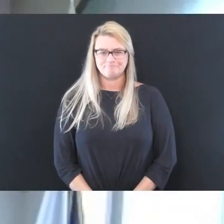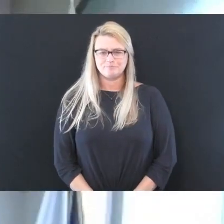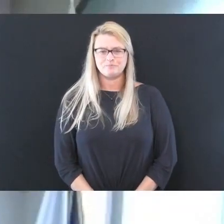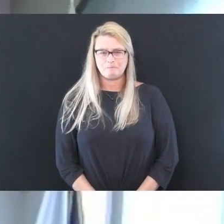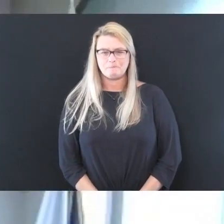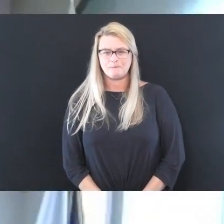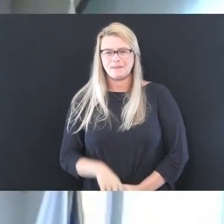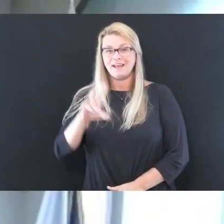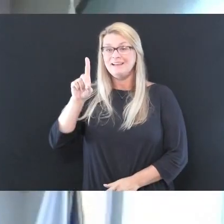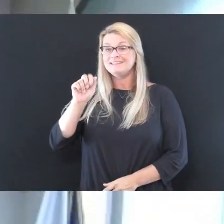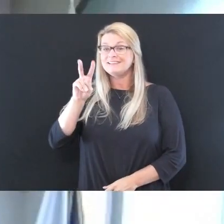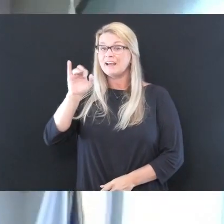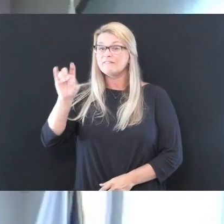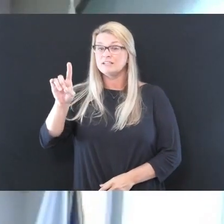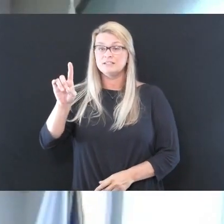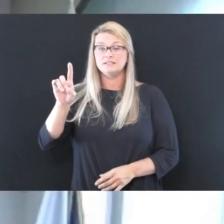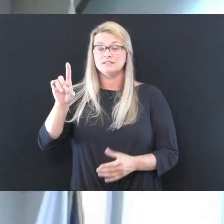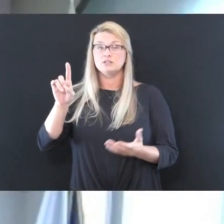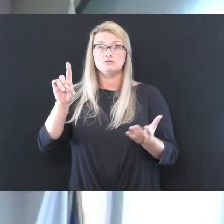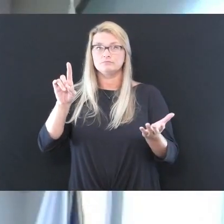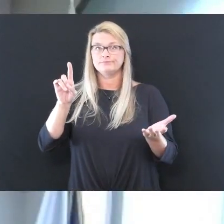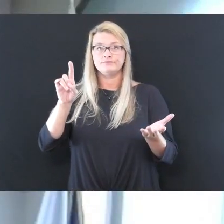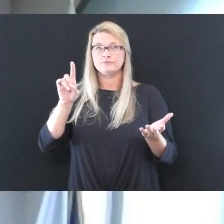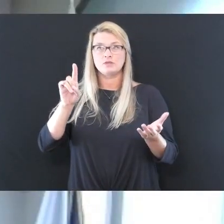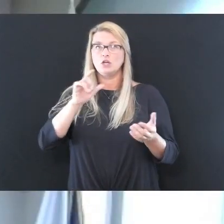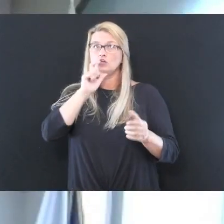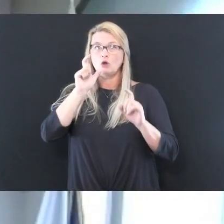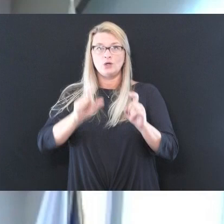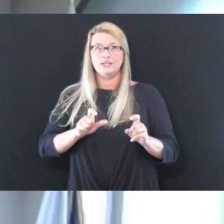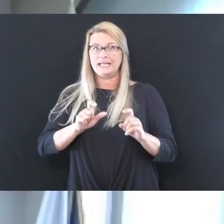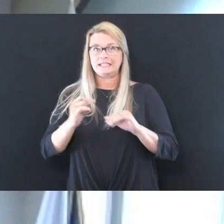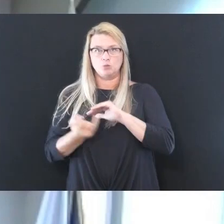David, we'd like you don't have to,